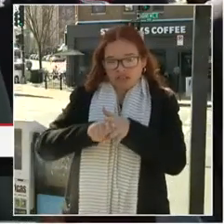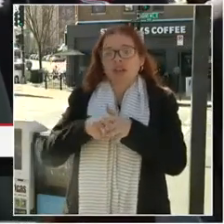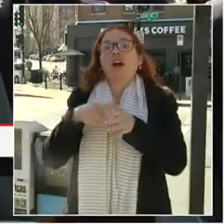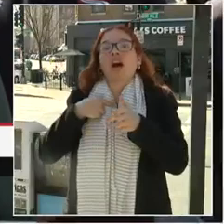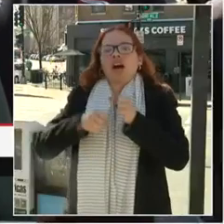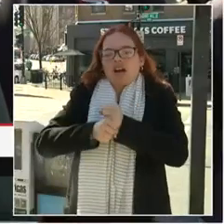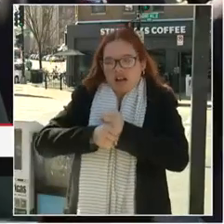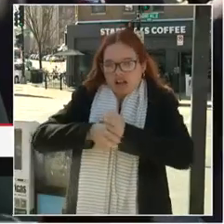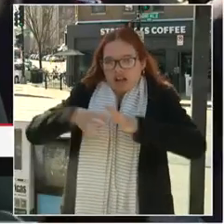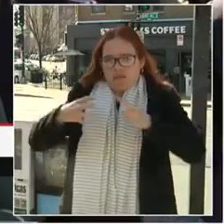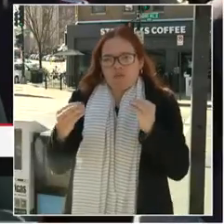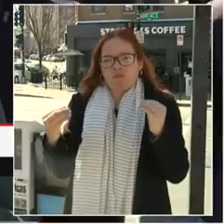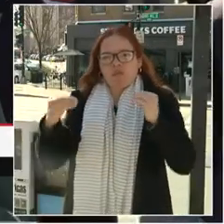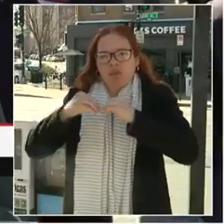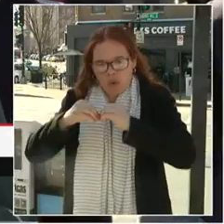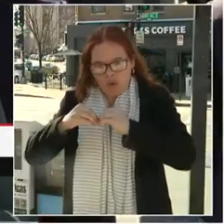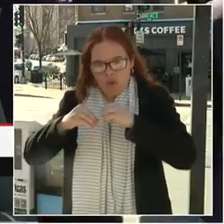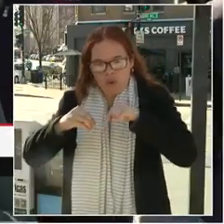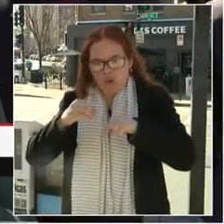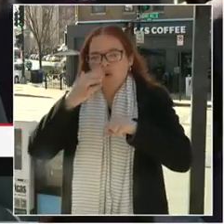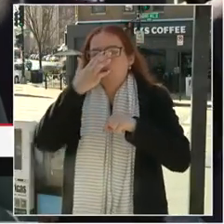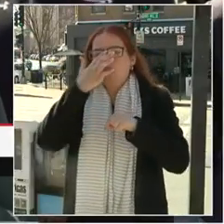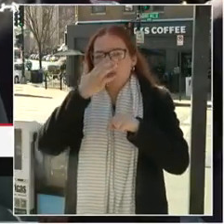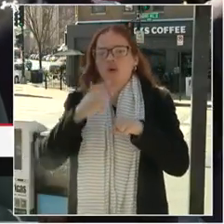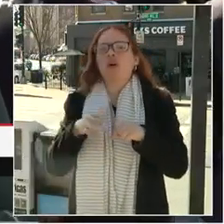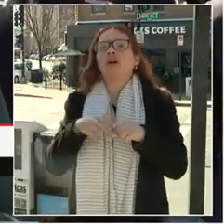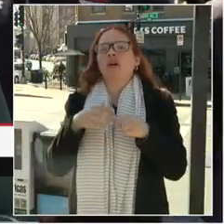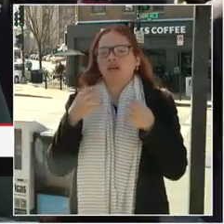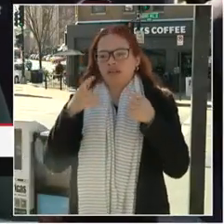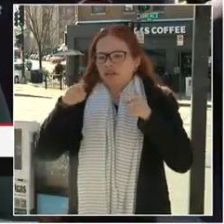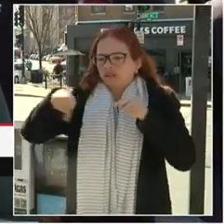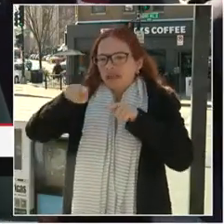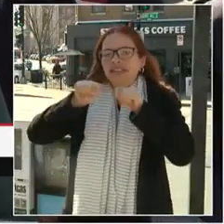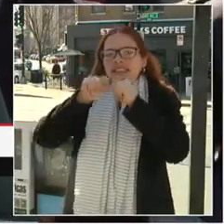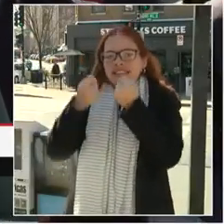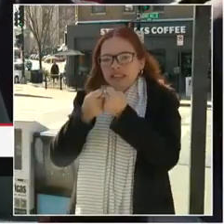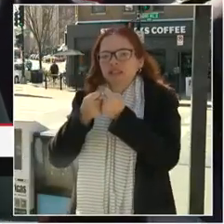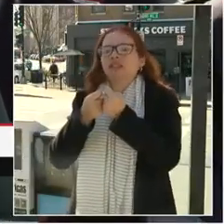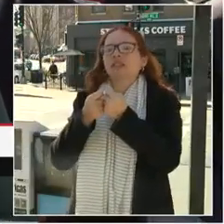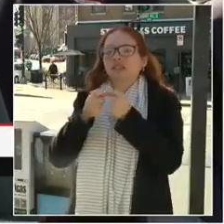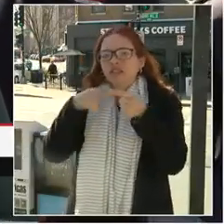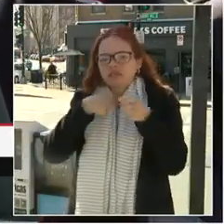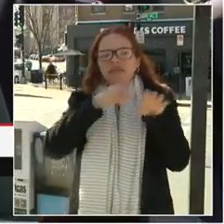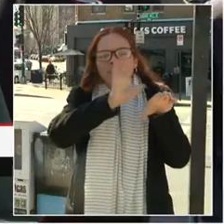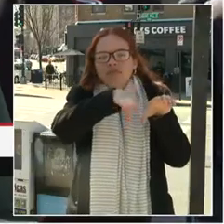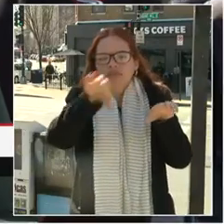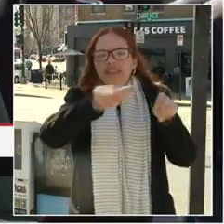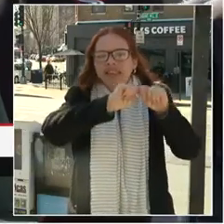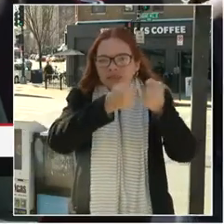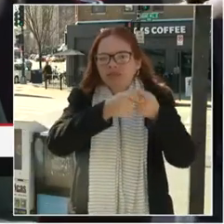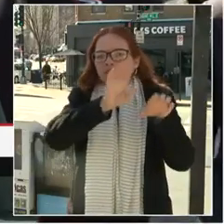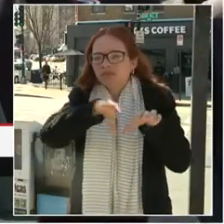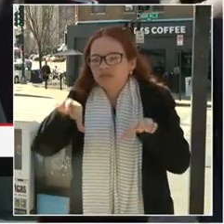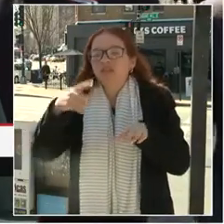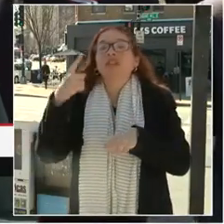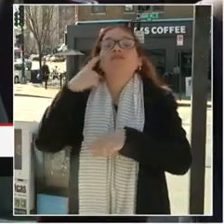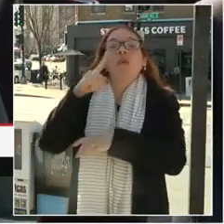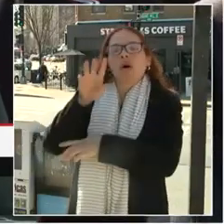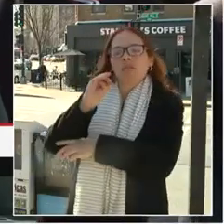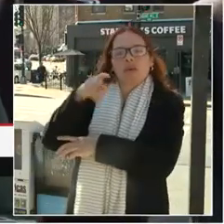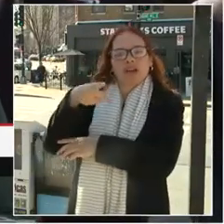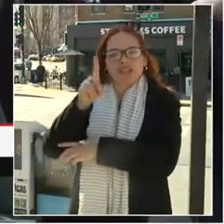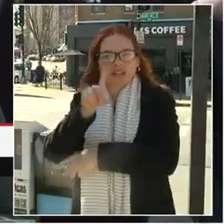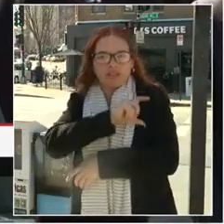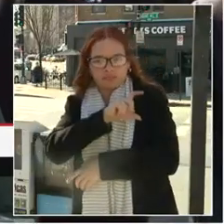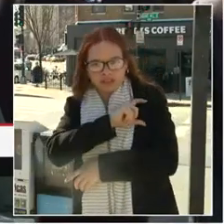have launched and expanded the number of teams that MPD and DC government at large